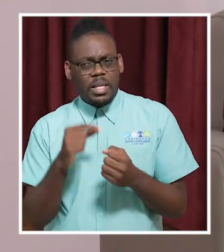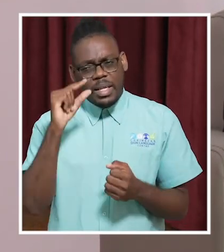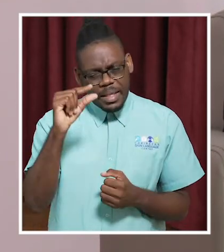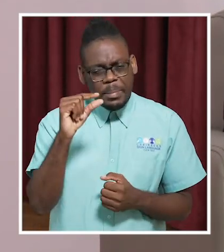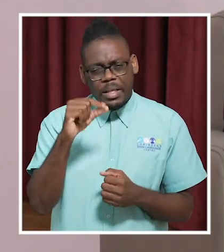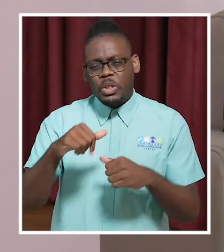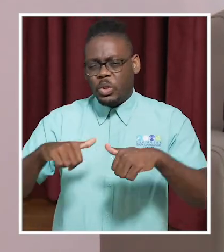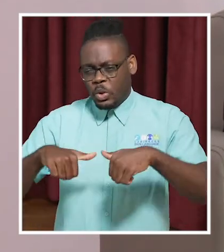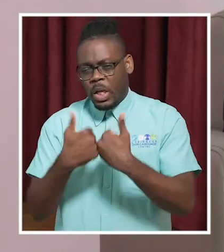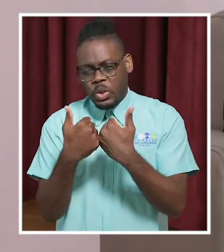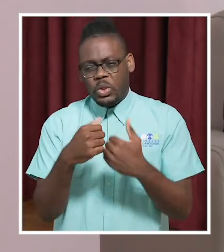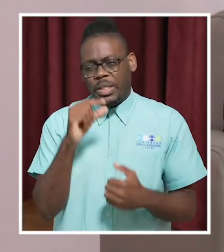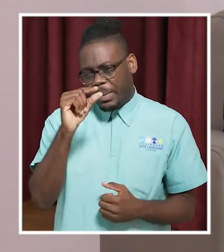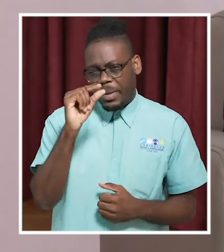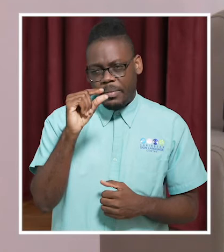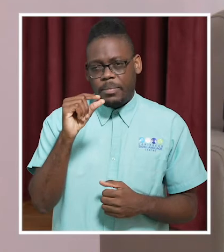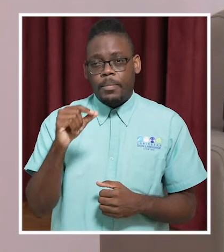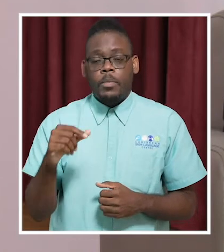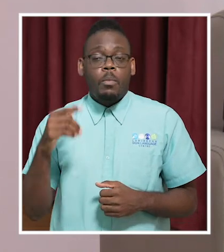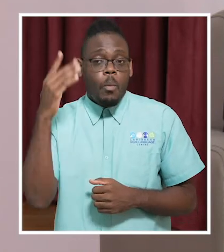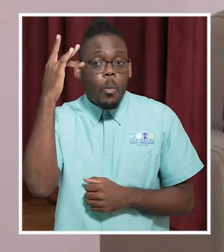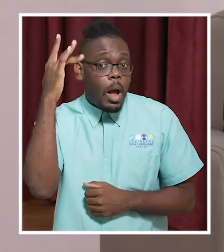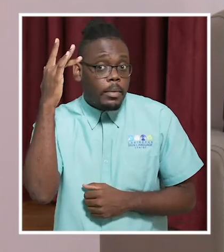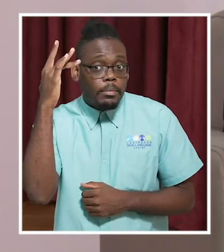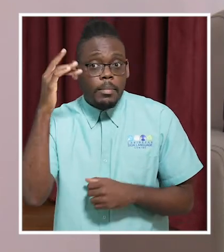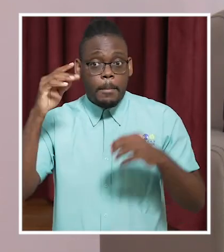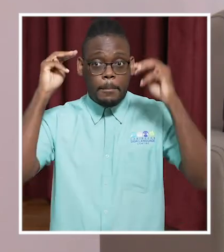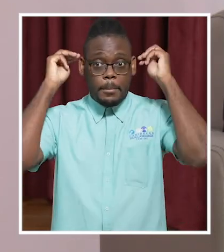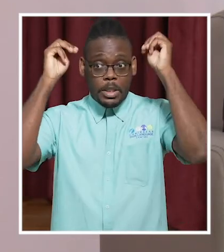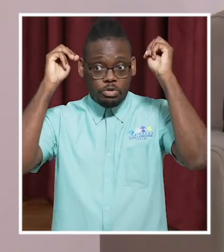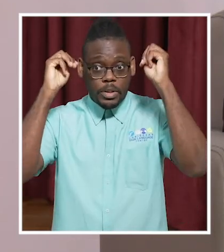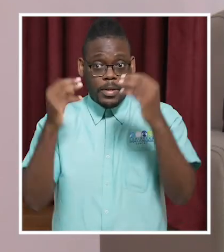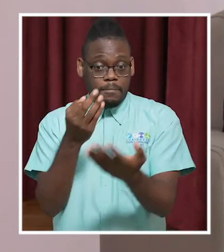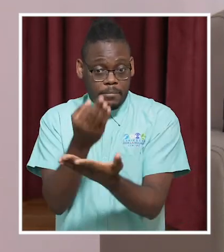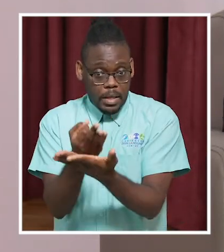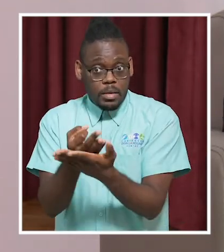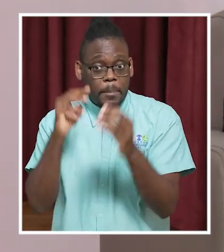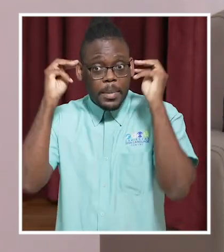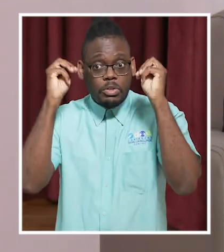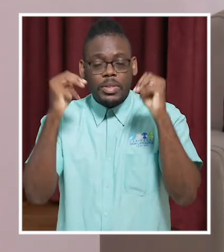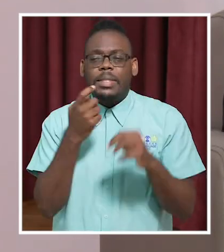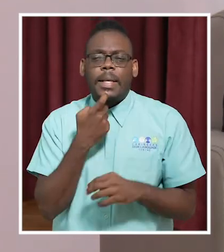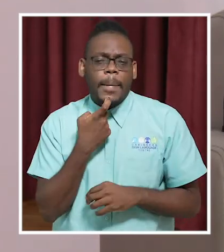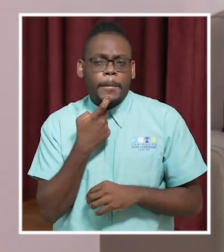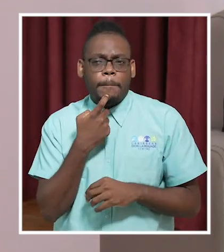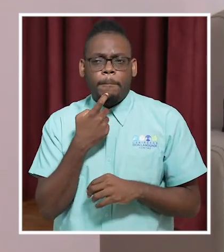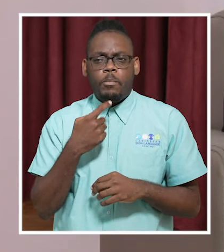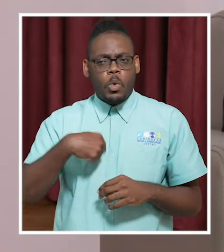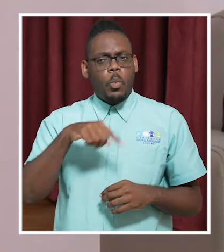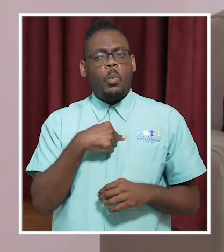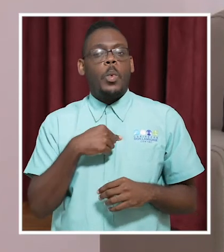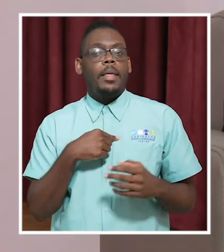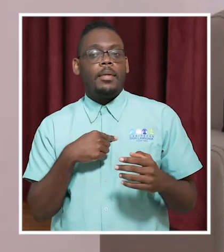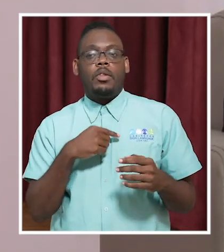does not have charitable status from the Ministry of Finance. And so we cannot raise funds to do the things